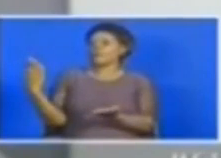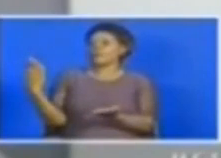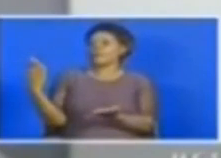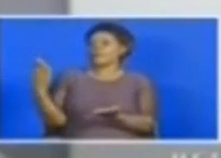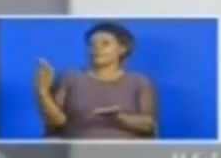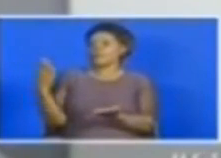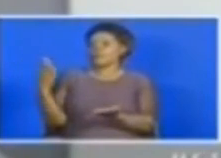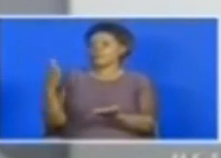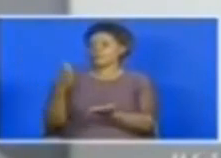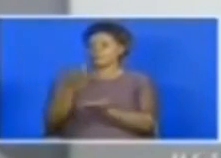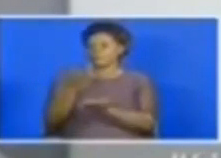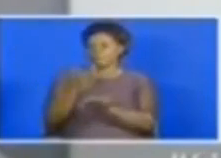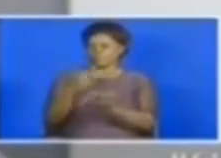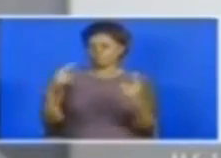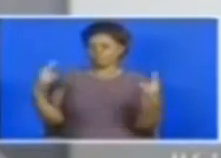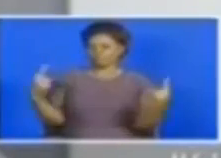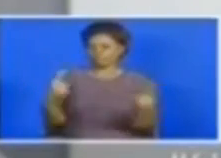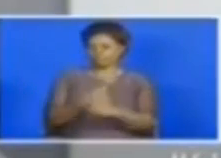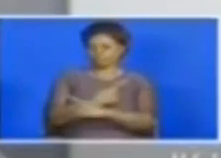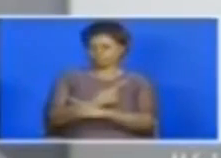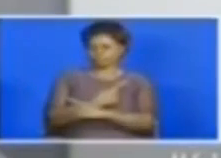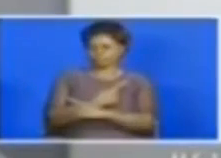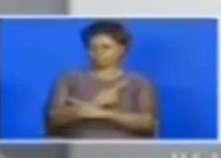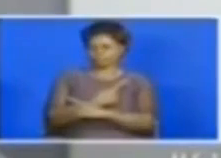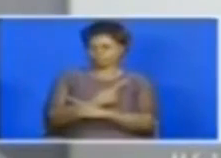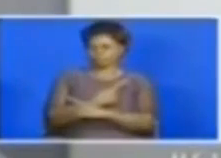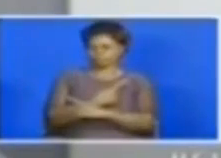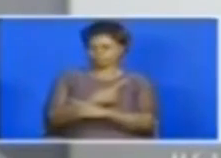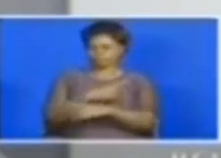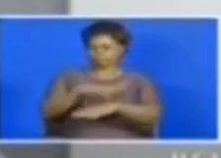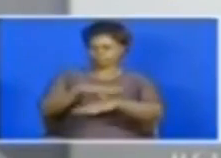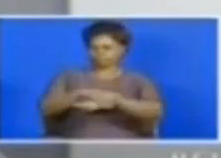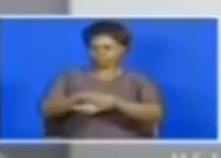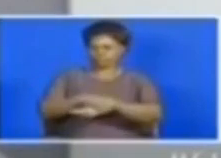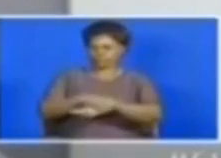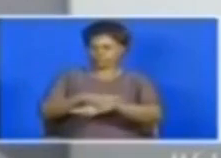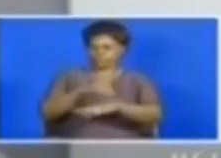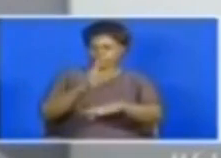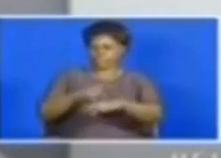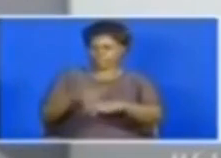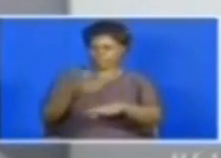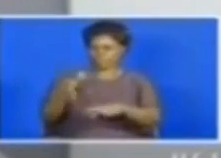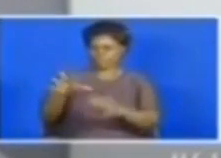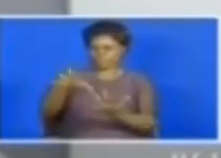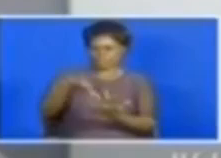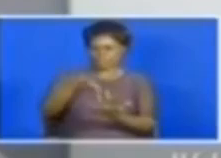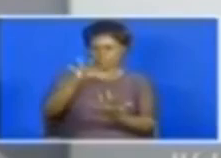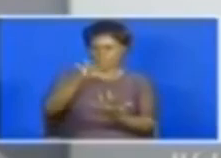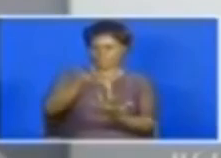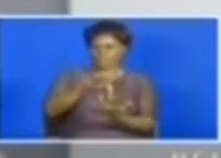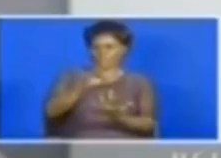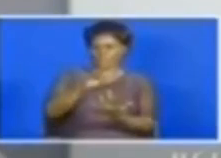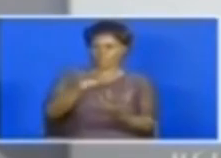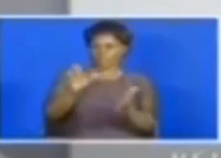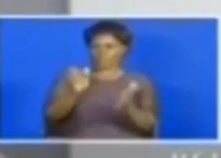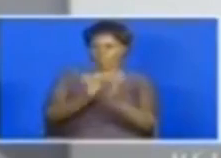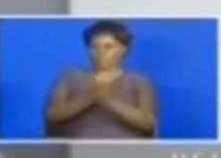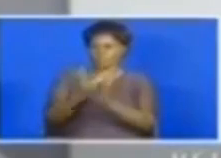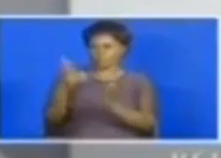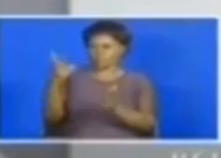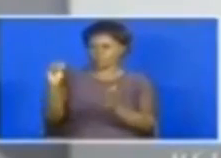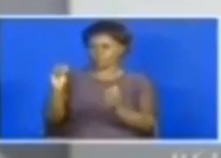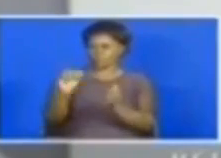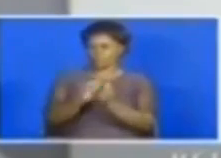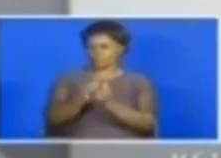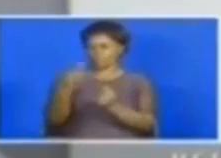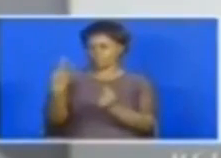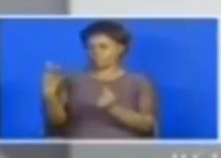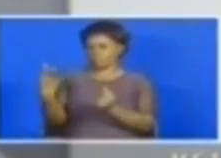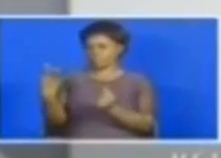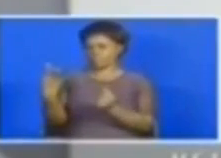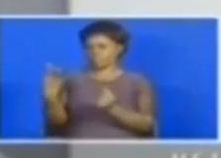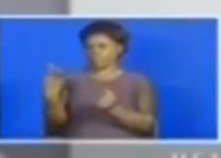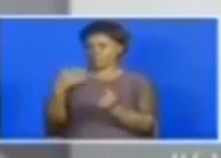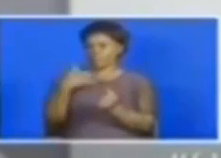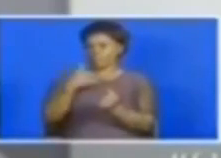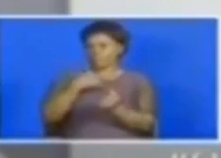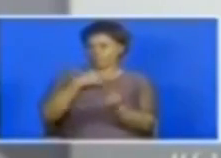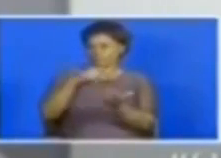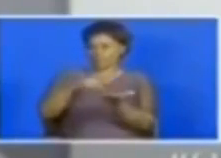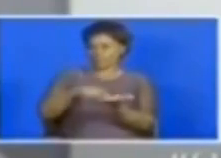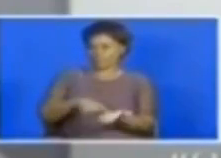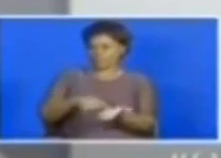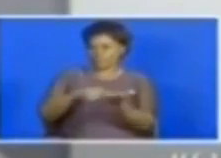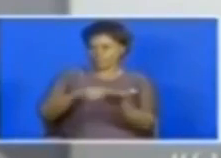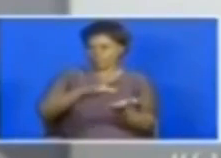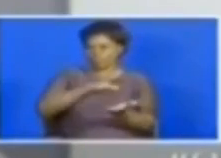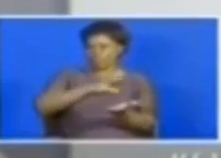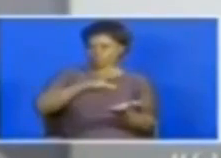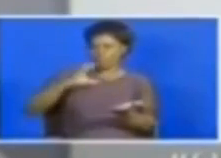Some contrast between, the procurement that was done this time for this election and that was done for 2013. And some say there was an insistence